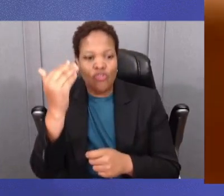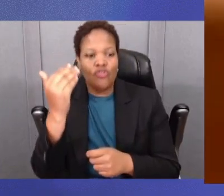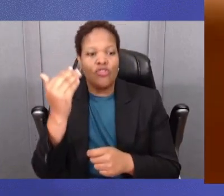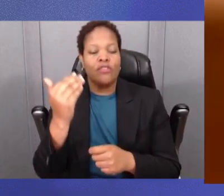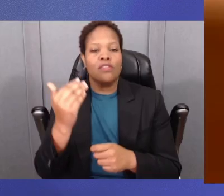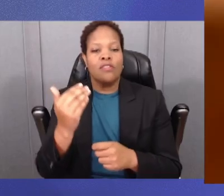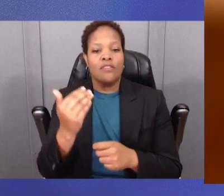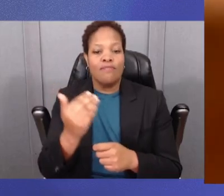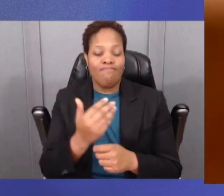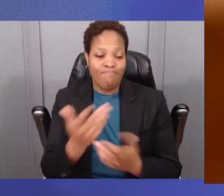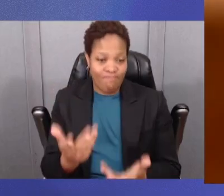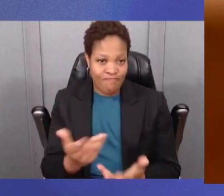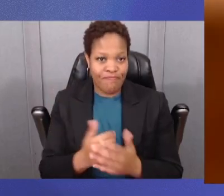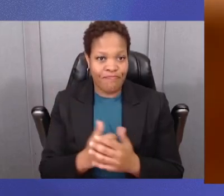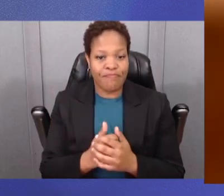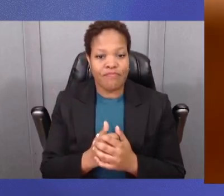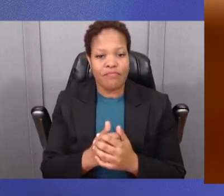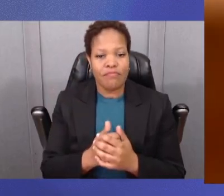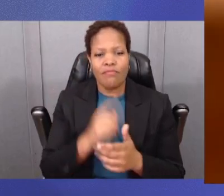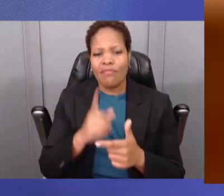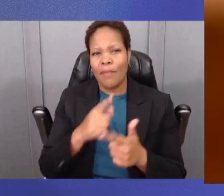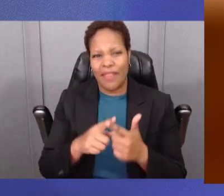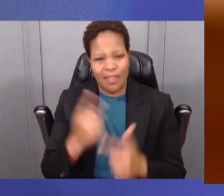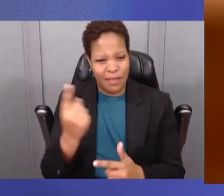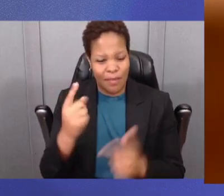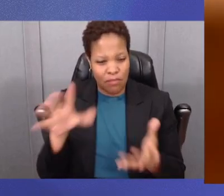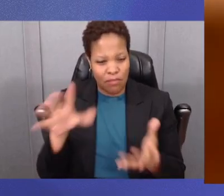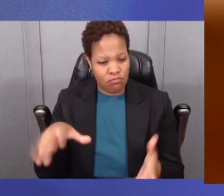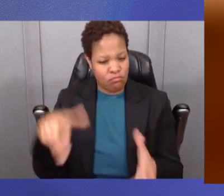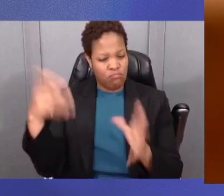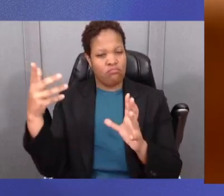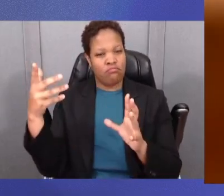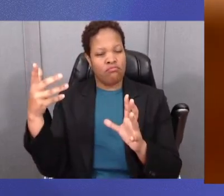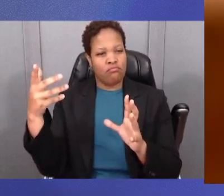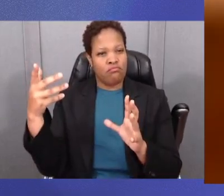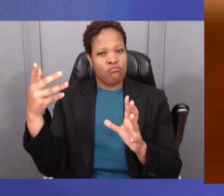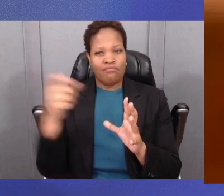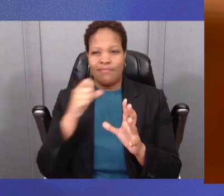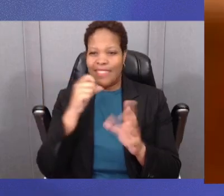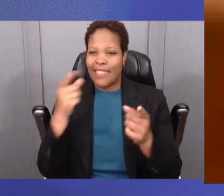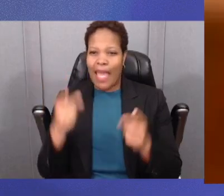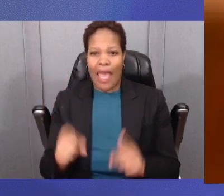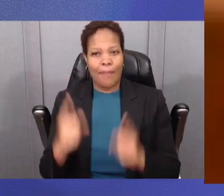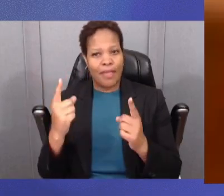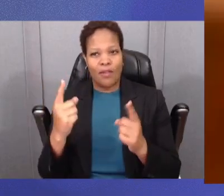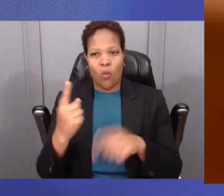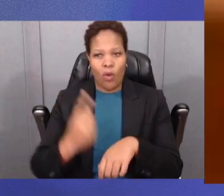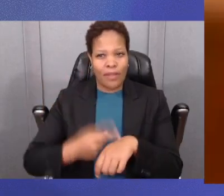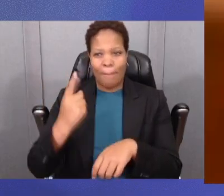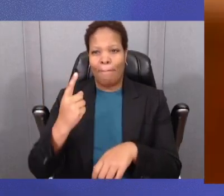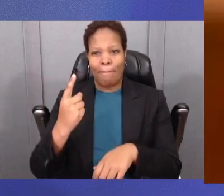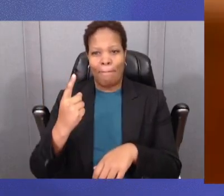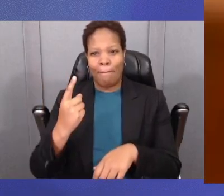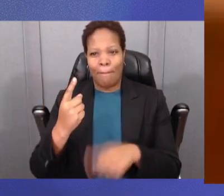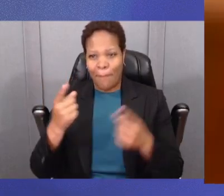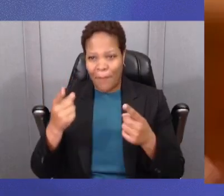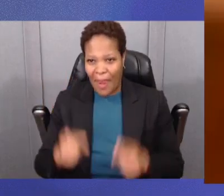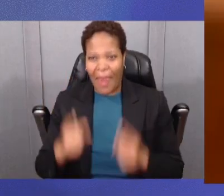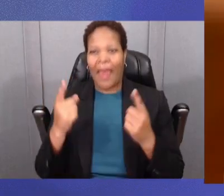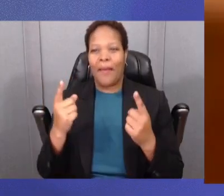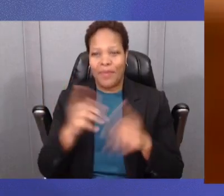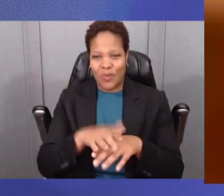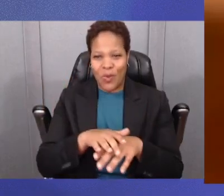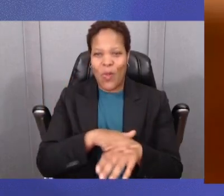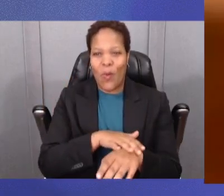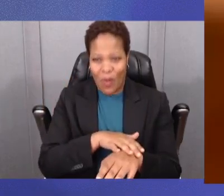self-regulating. But then something went wrong. It didn't happen all at once. It happened probably kind of slowly. I will grade